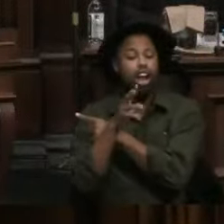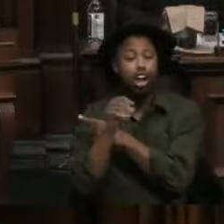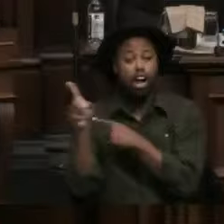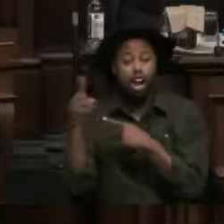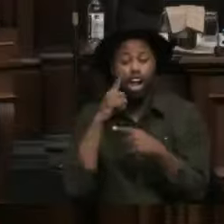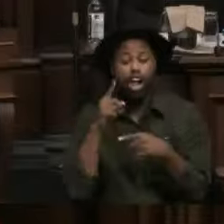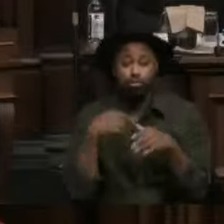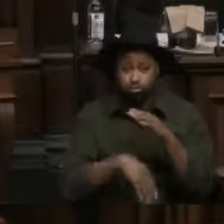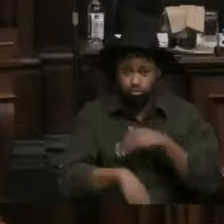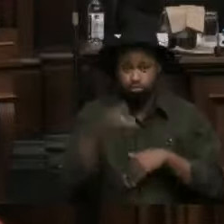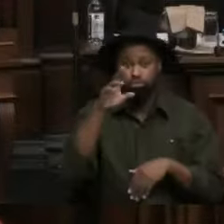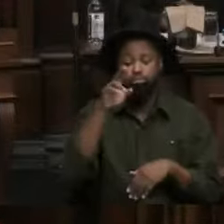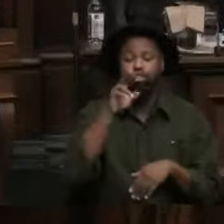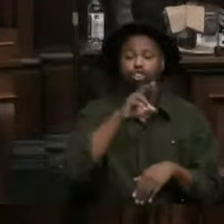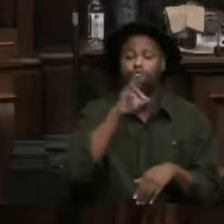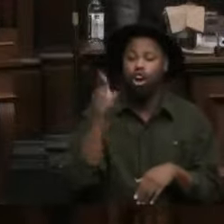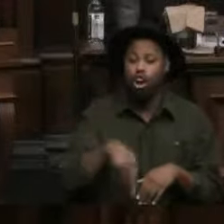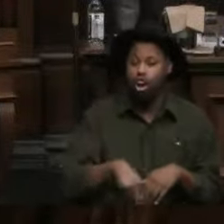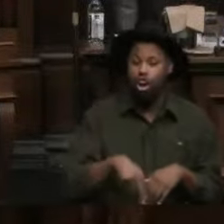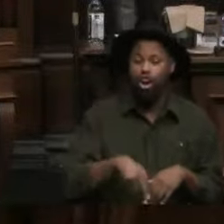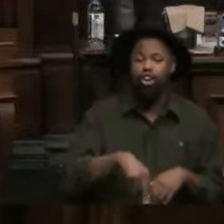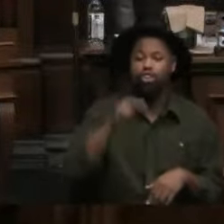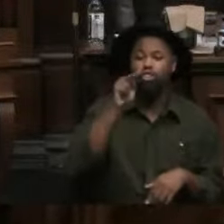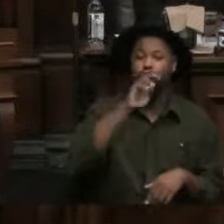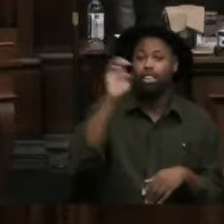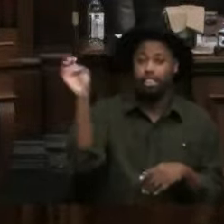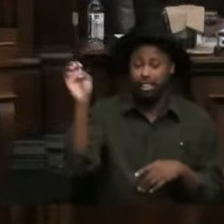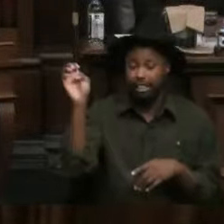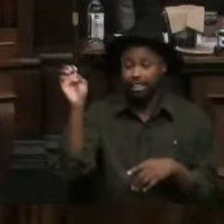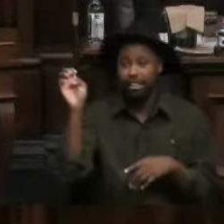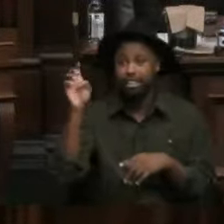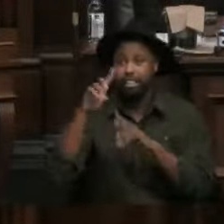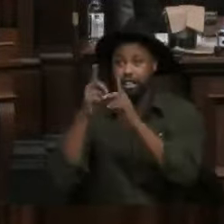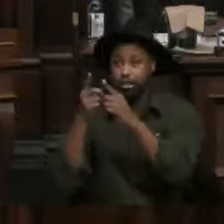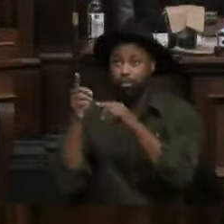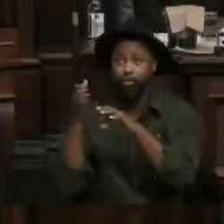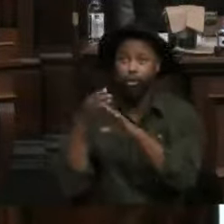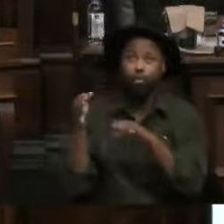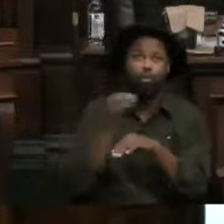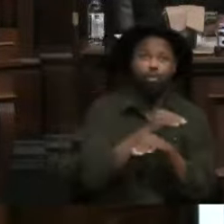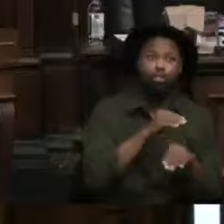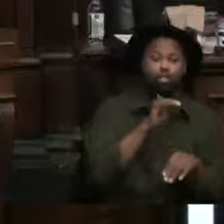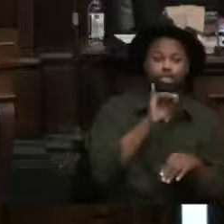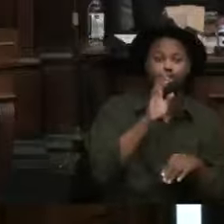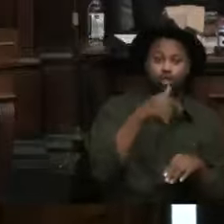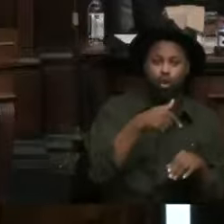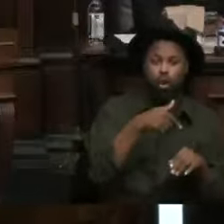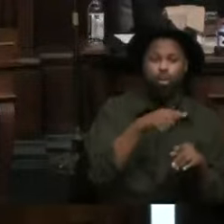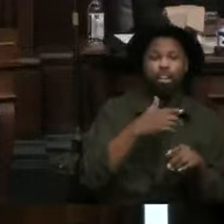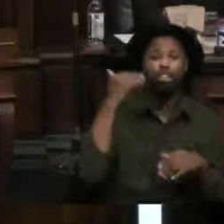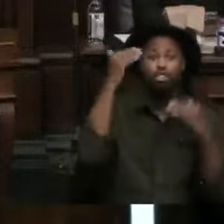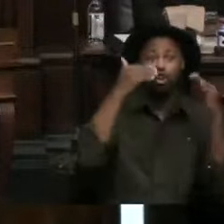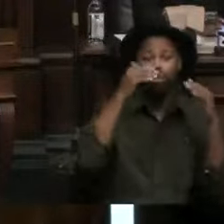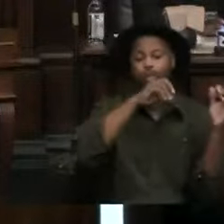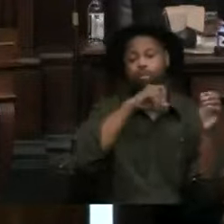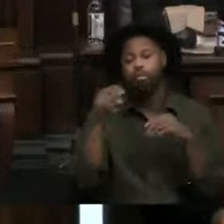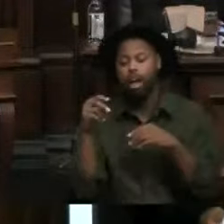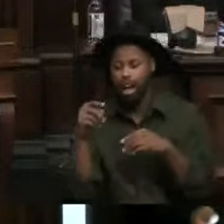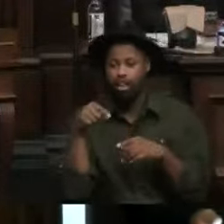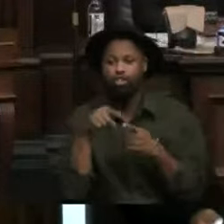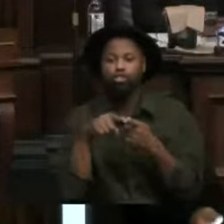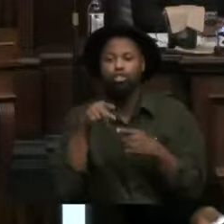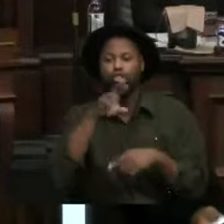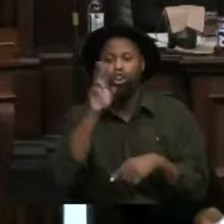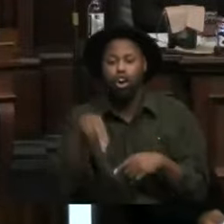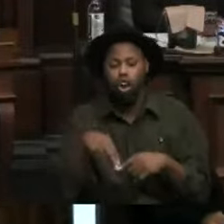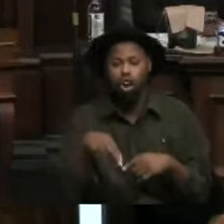of Rochester, growing up in the Northeast District before moving to Irondequoit, and as an adult moved back to Rochester when he brought a home in his